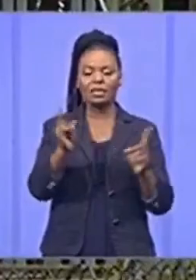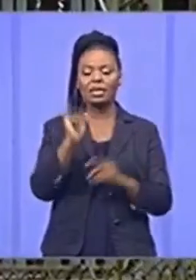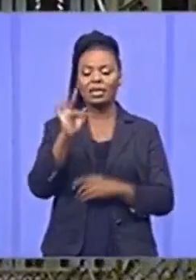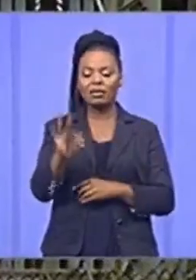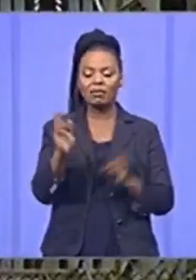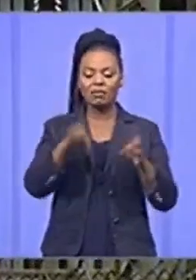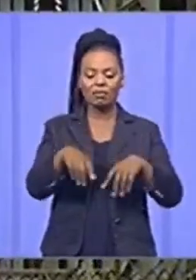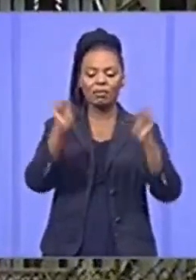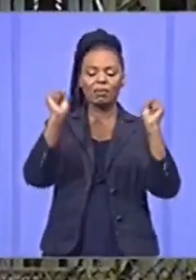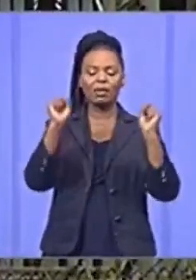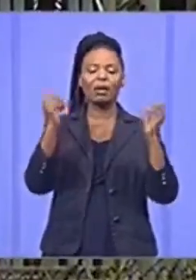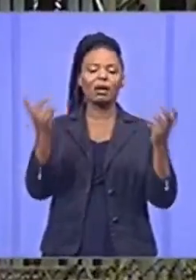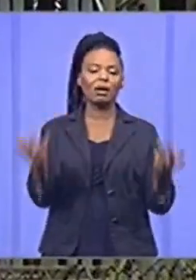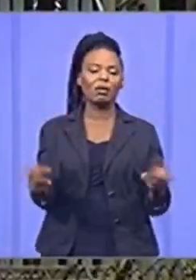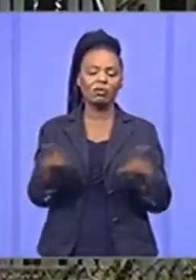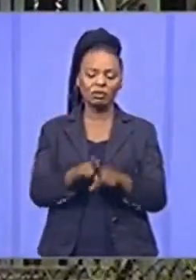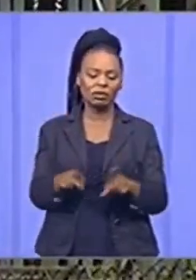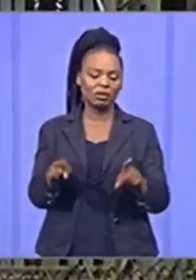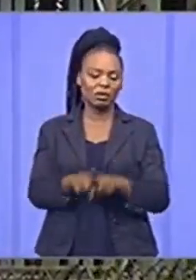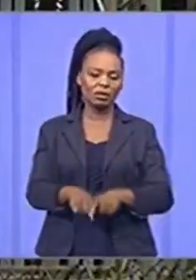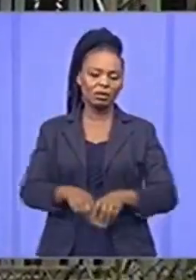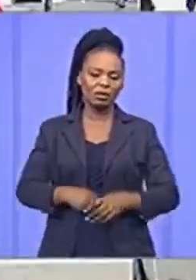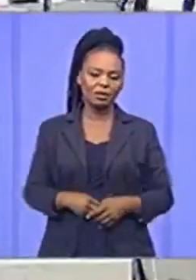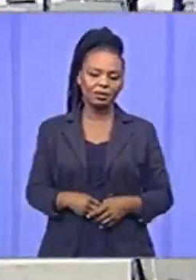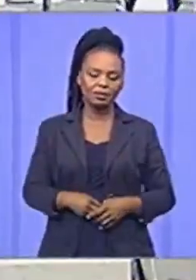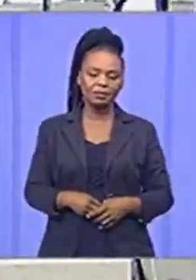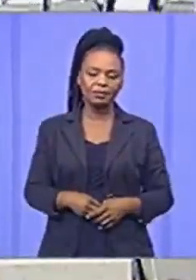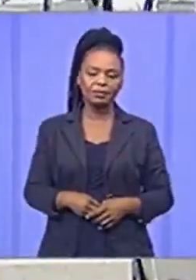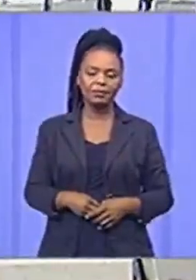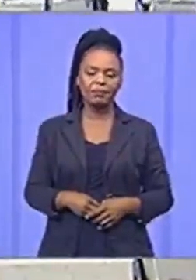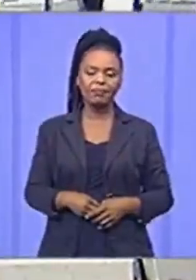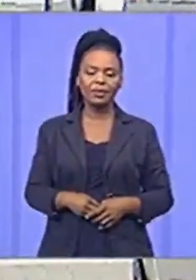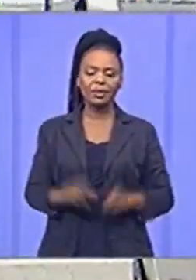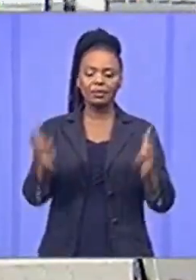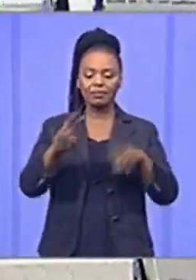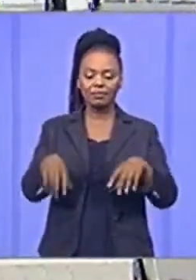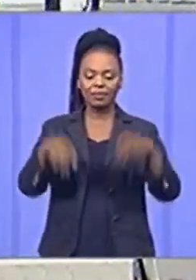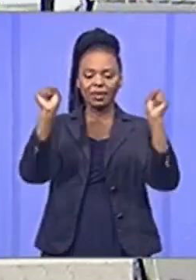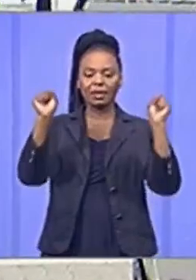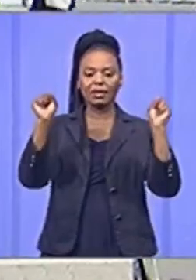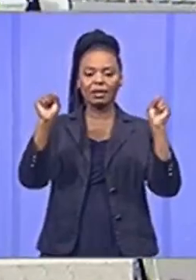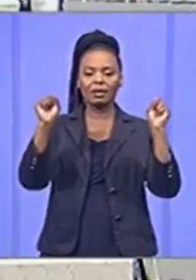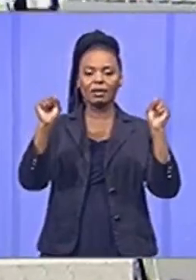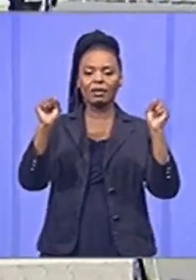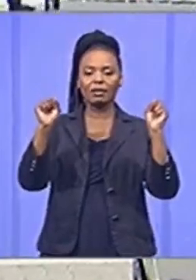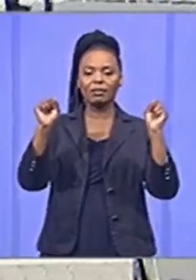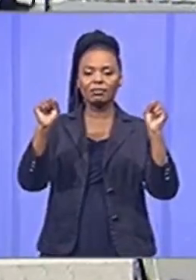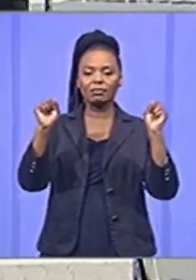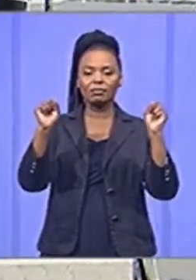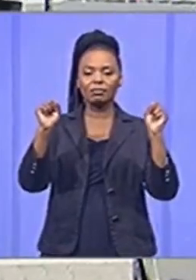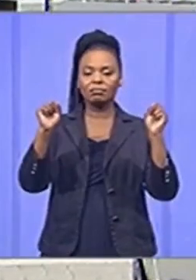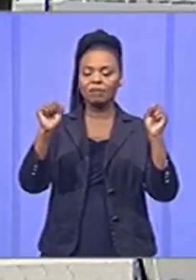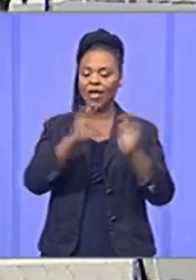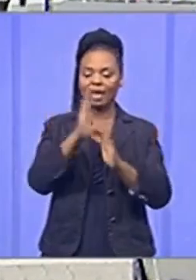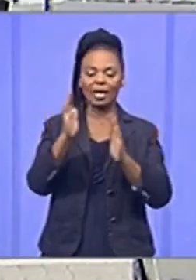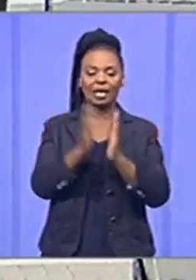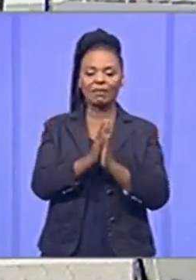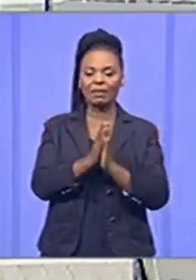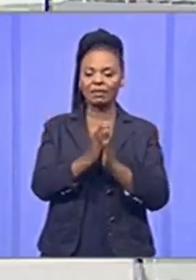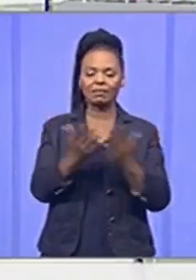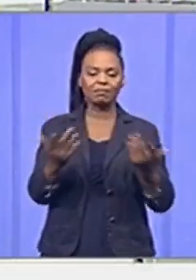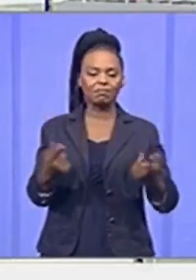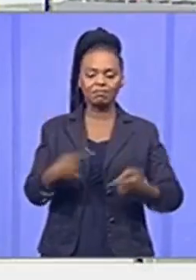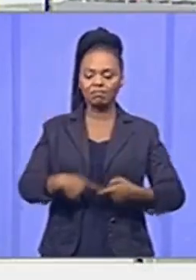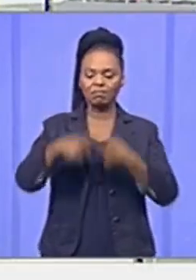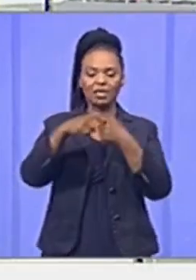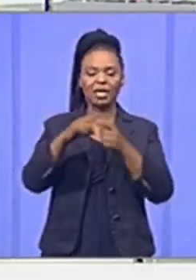o kgaowa ho tshwana le ha ba sa etsa letho. Motlakase o tim ntho le nngwe